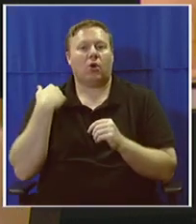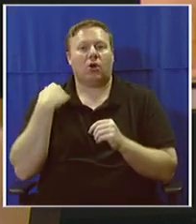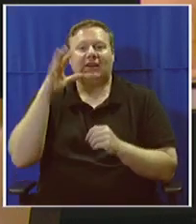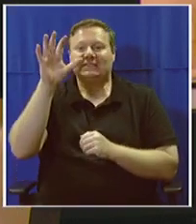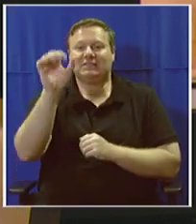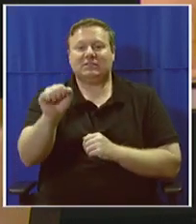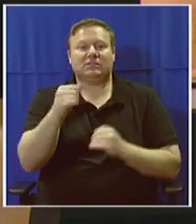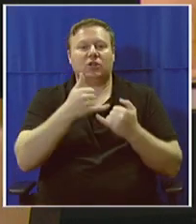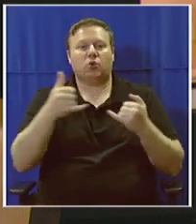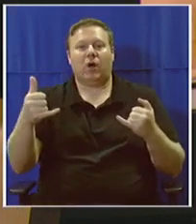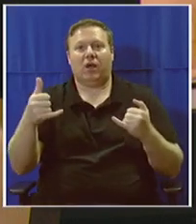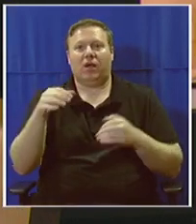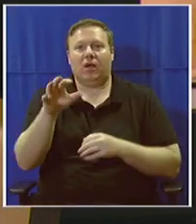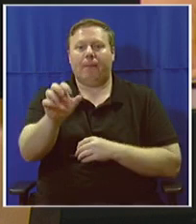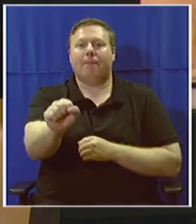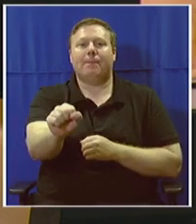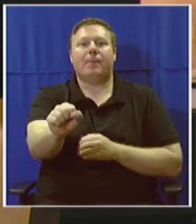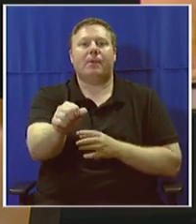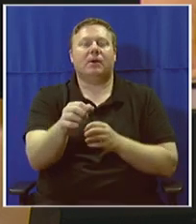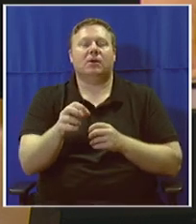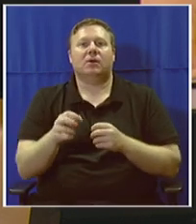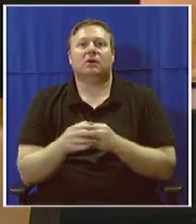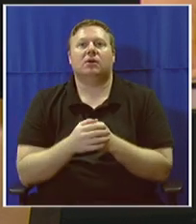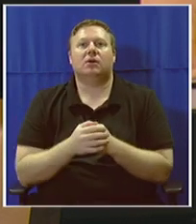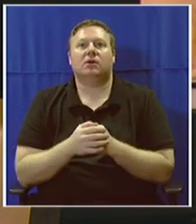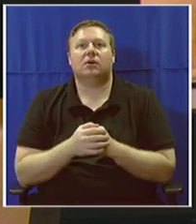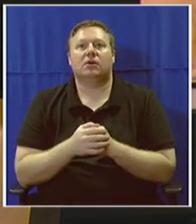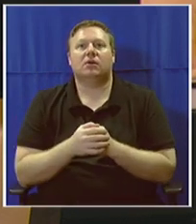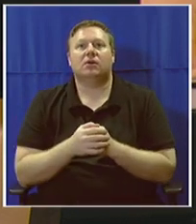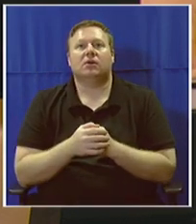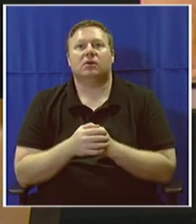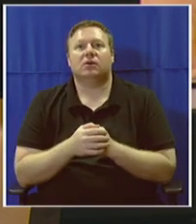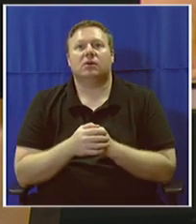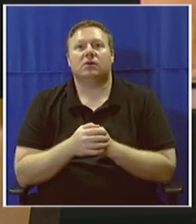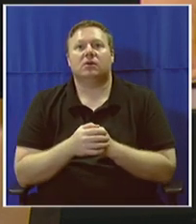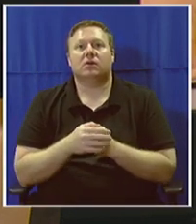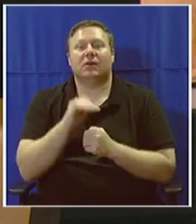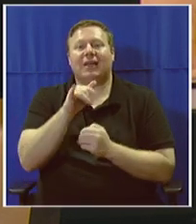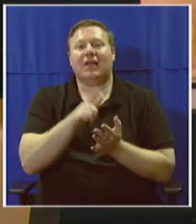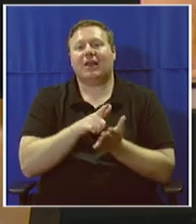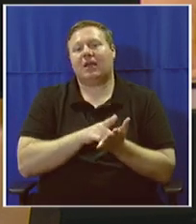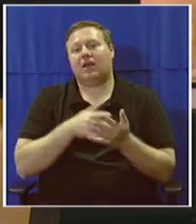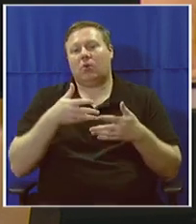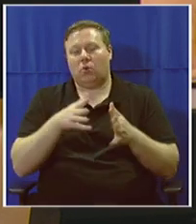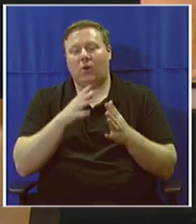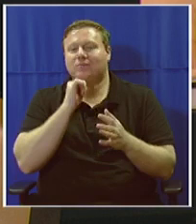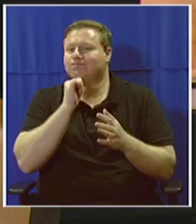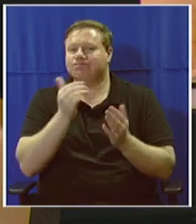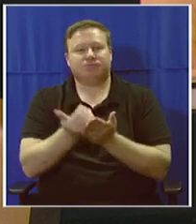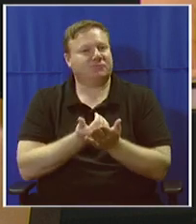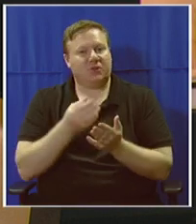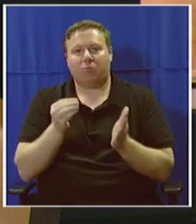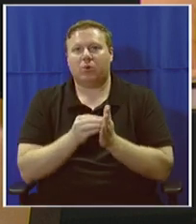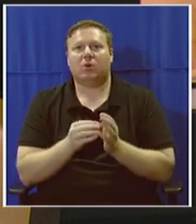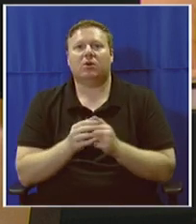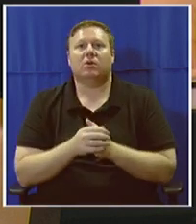wire running from a homemade electricity distribution box, which was put together in an illegal and unsafe way.